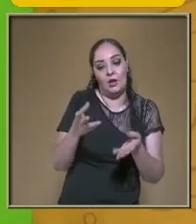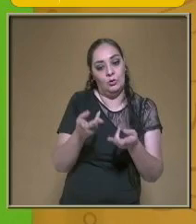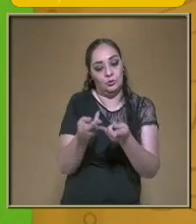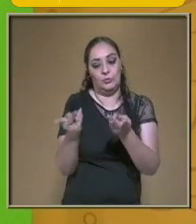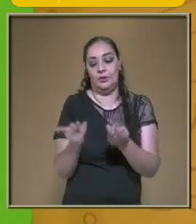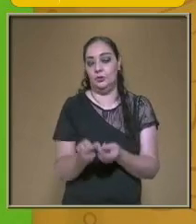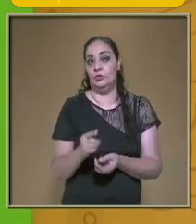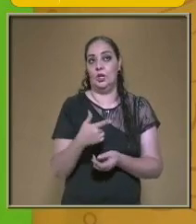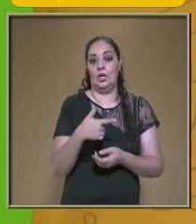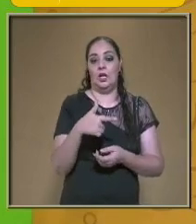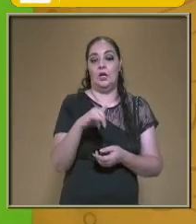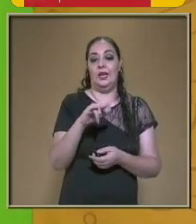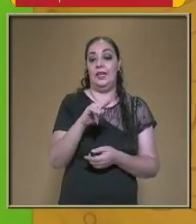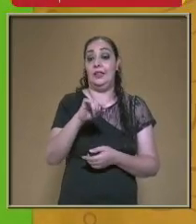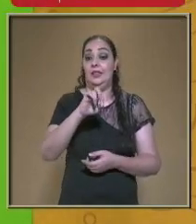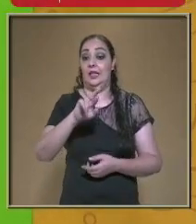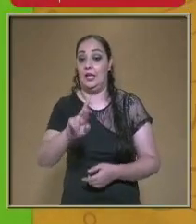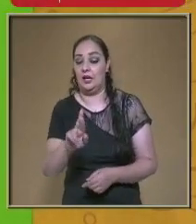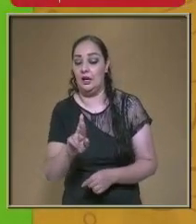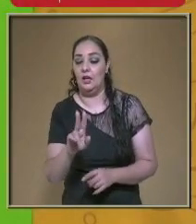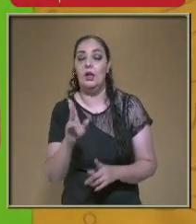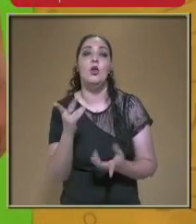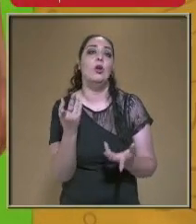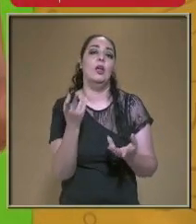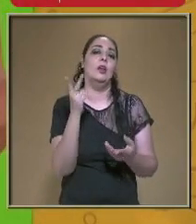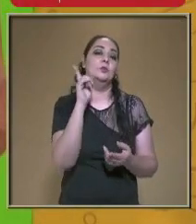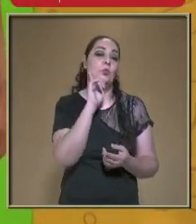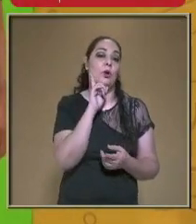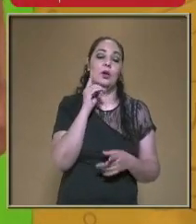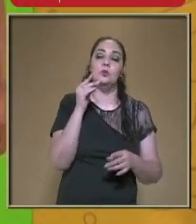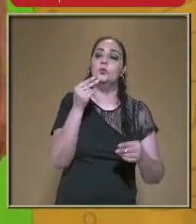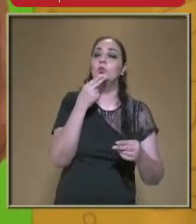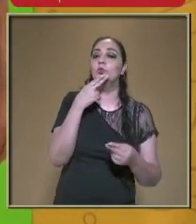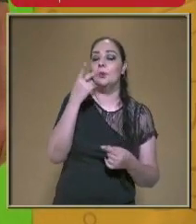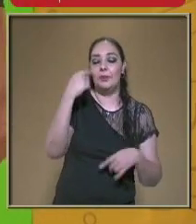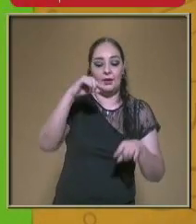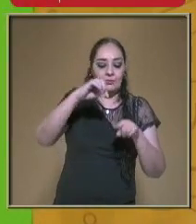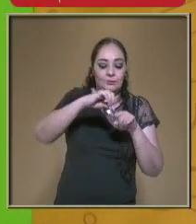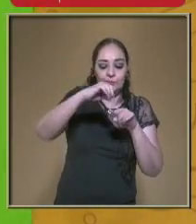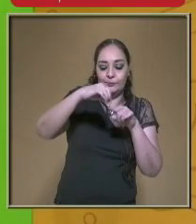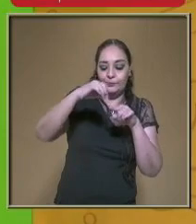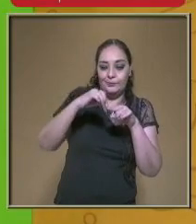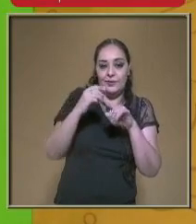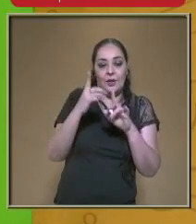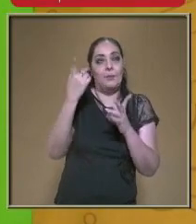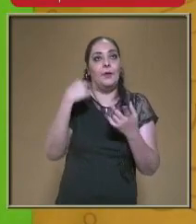Glitter, it's the one ladies use to decorate some small particulars, okay?